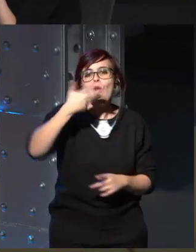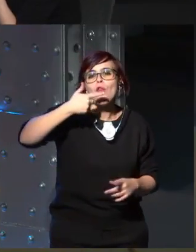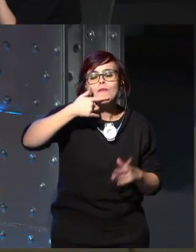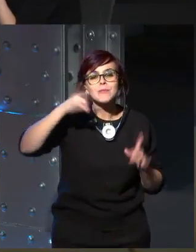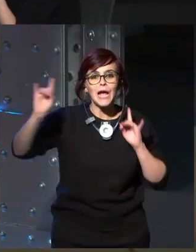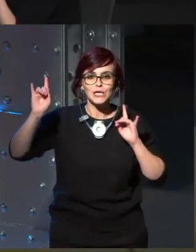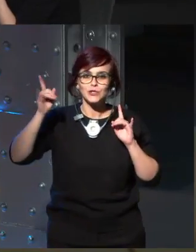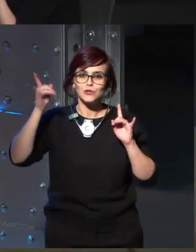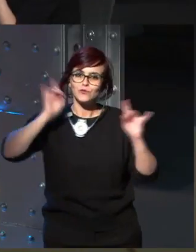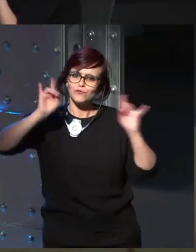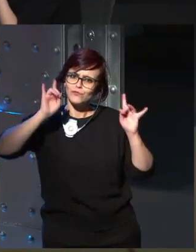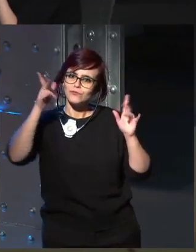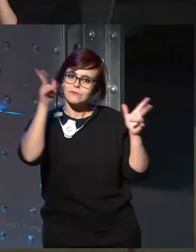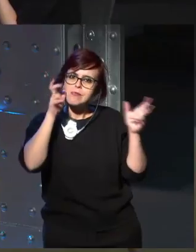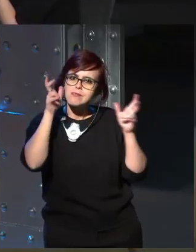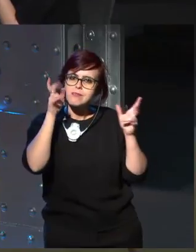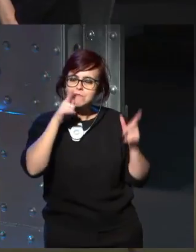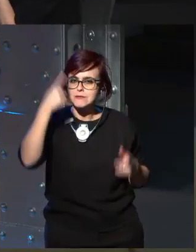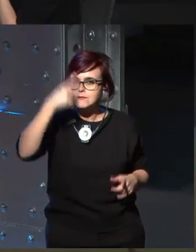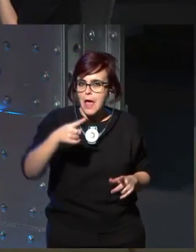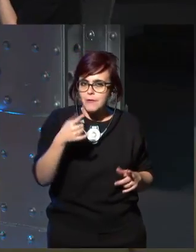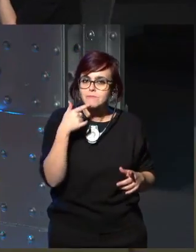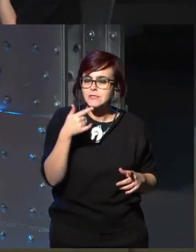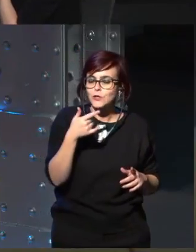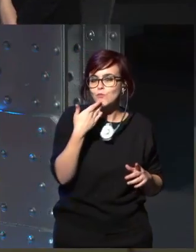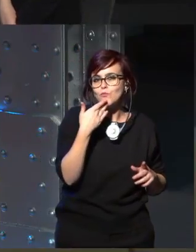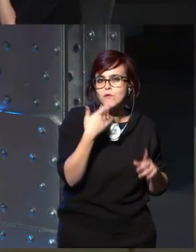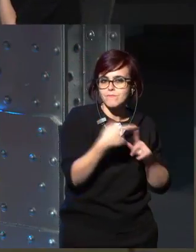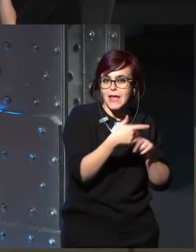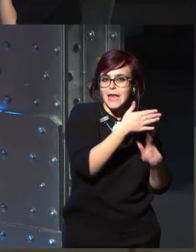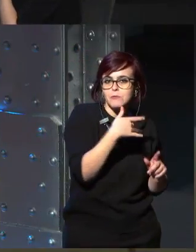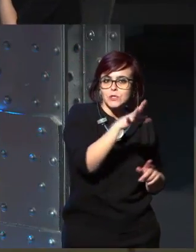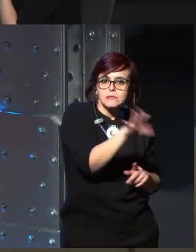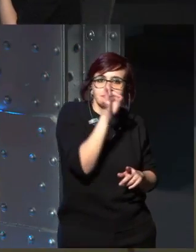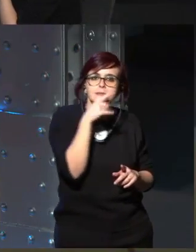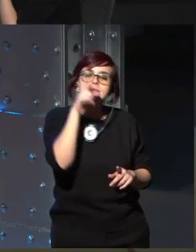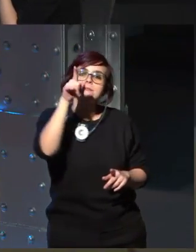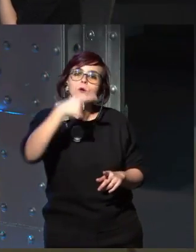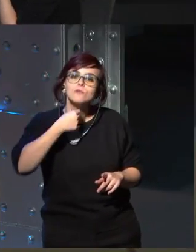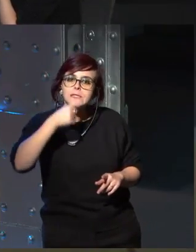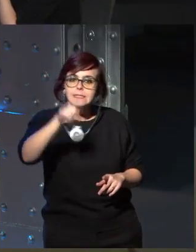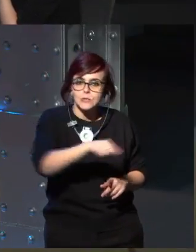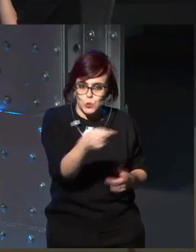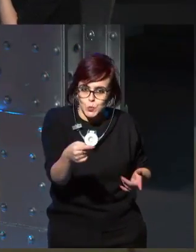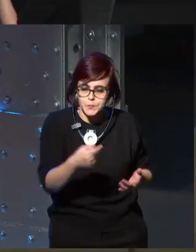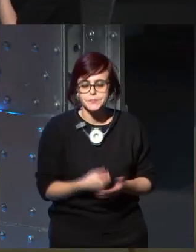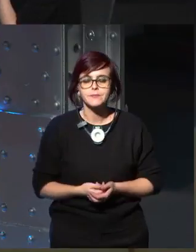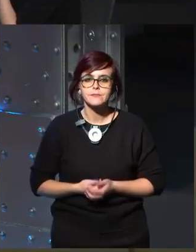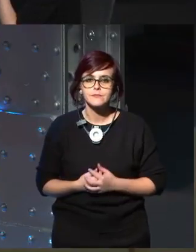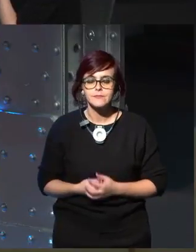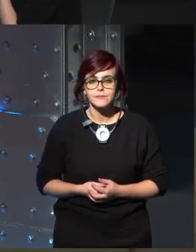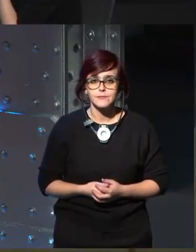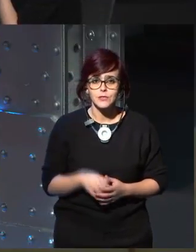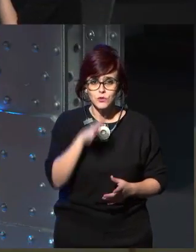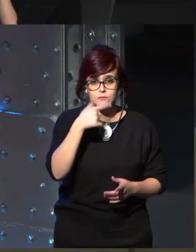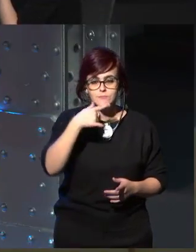supposed to do, and then we can make our own decisions on whether we think that's true or not. And this is a reminder, by the way, I have to read Joe Boyd's book. It's been on my list. Is